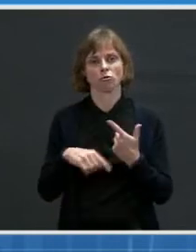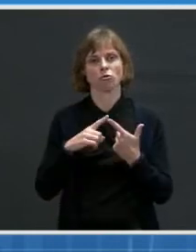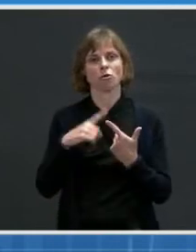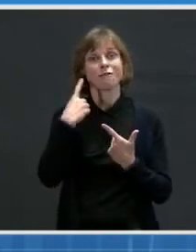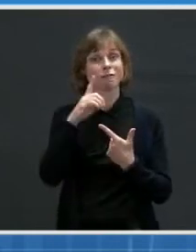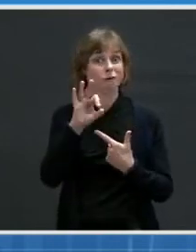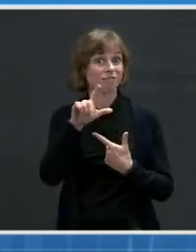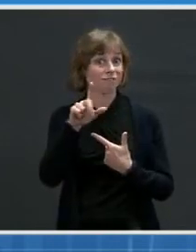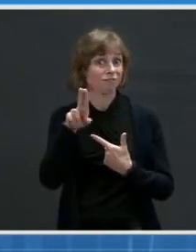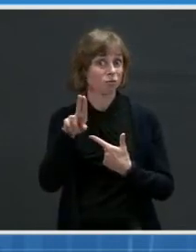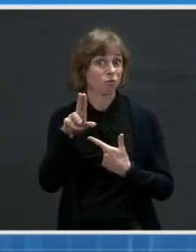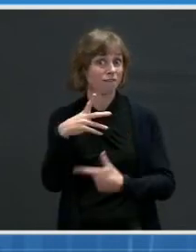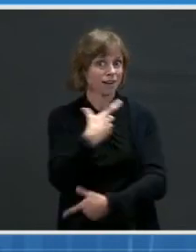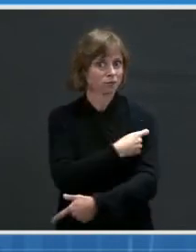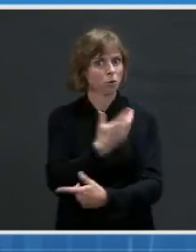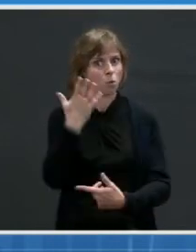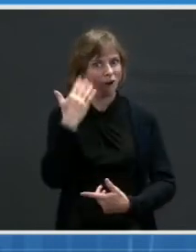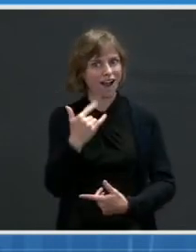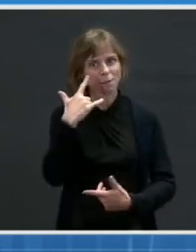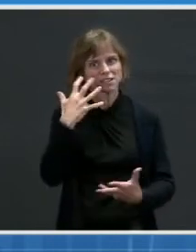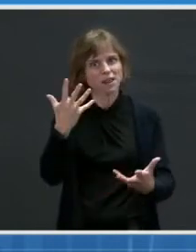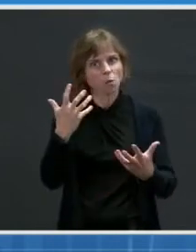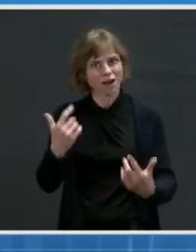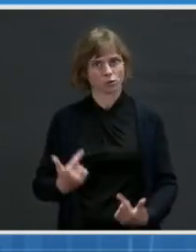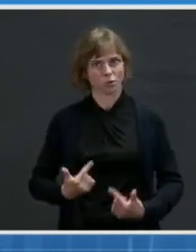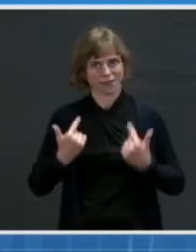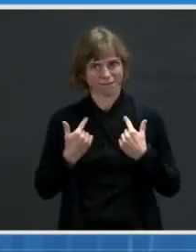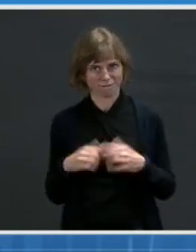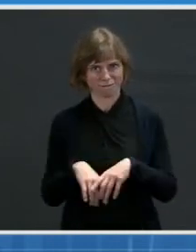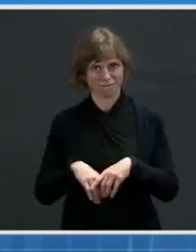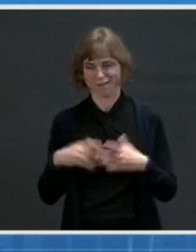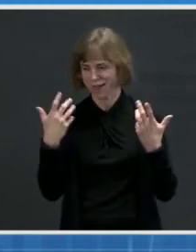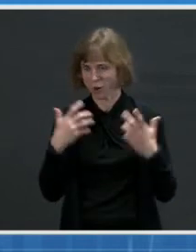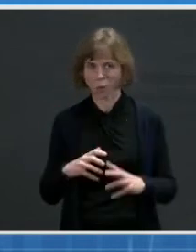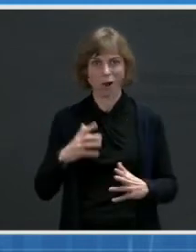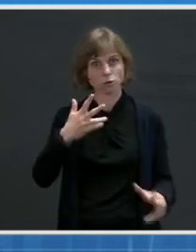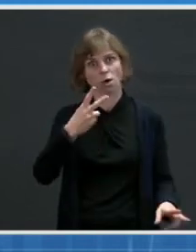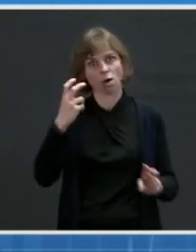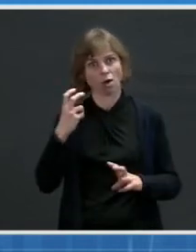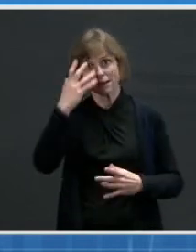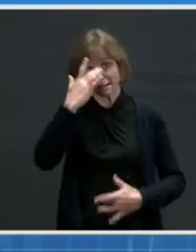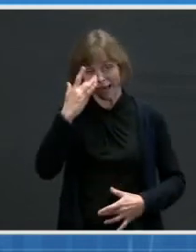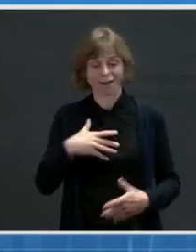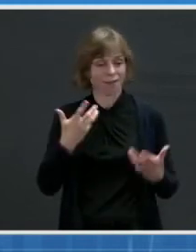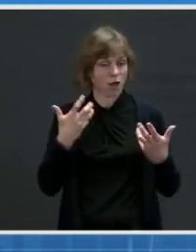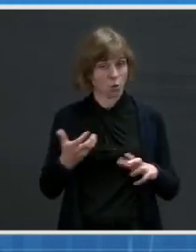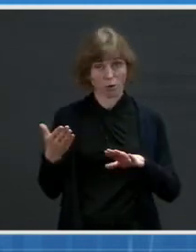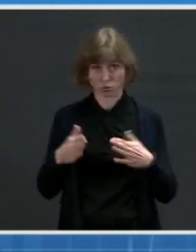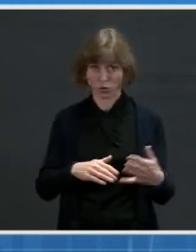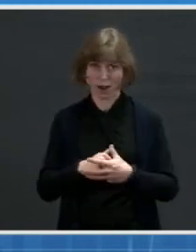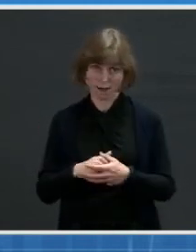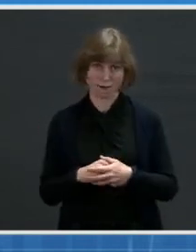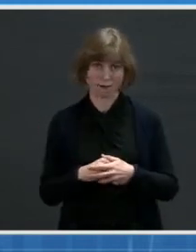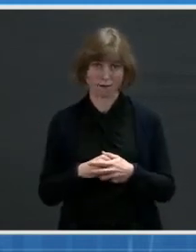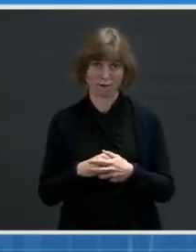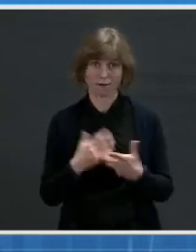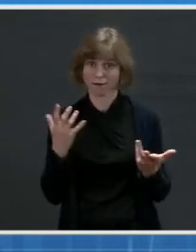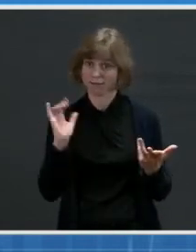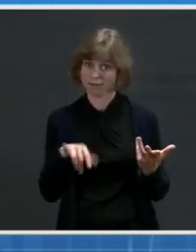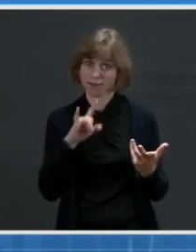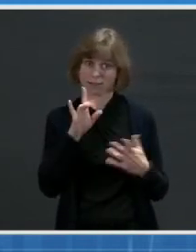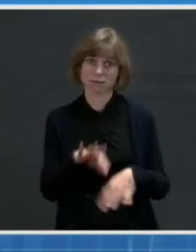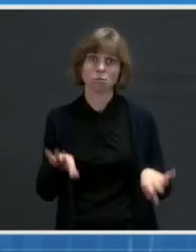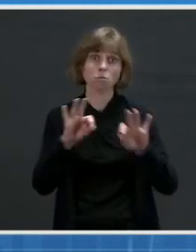for the flu, because they want to live. They don't want to be sick and they don't want to die. And that is a very important benefit